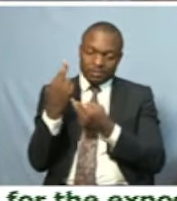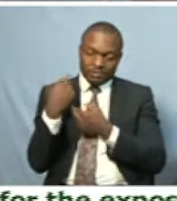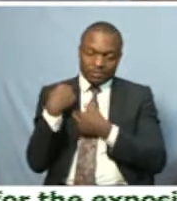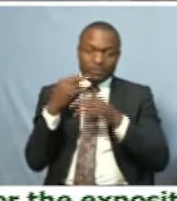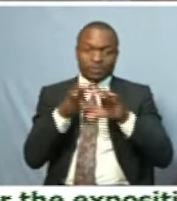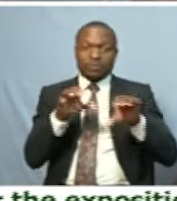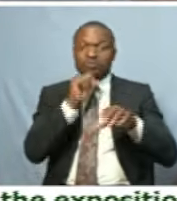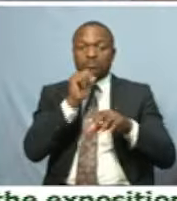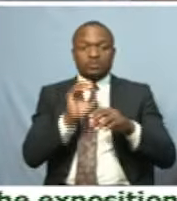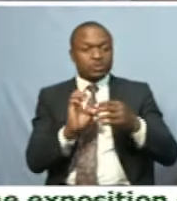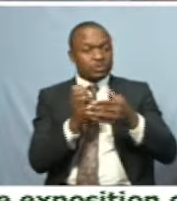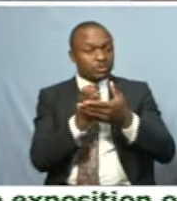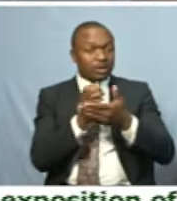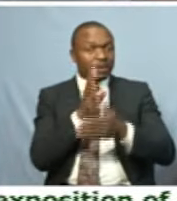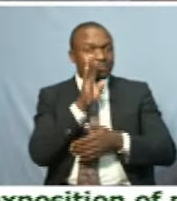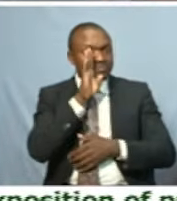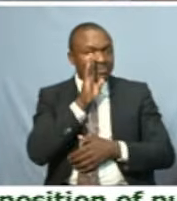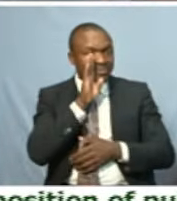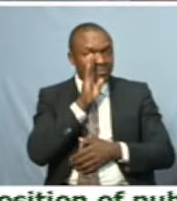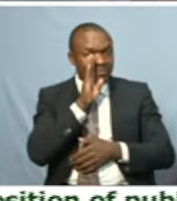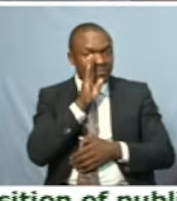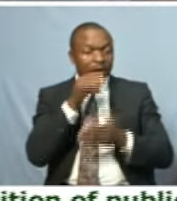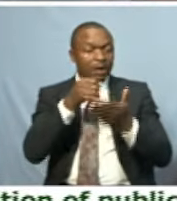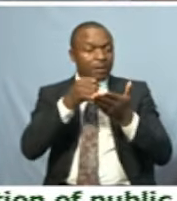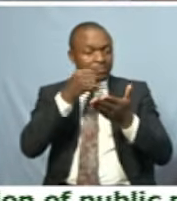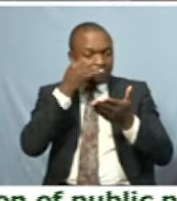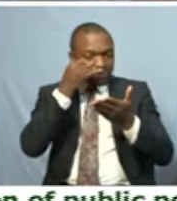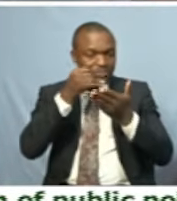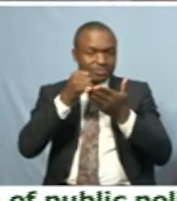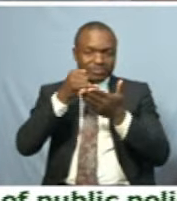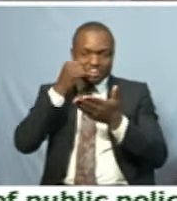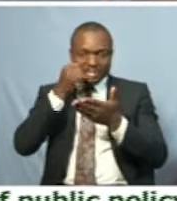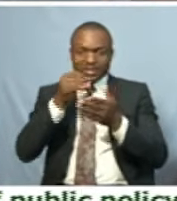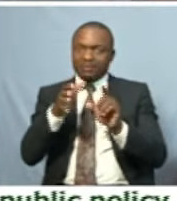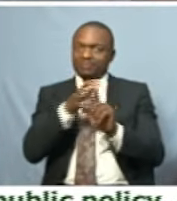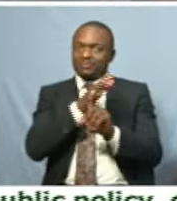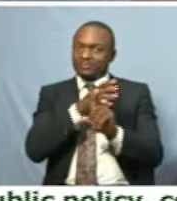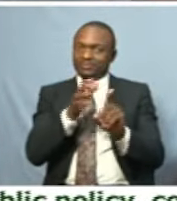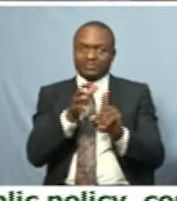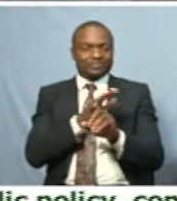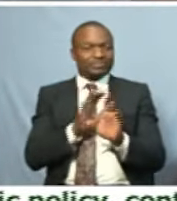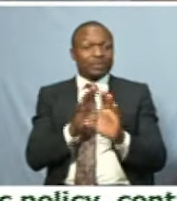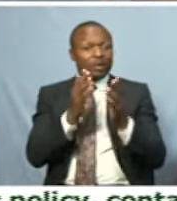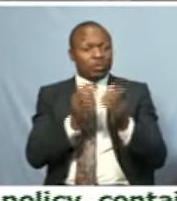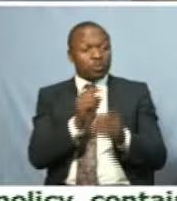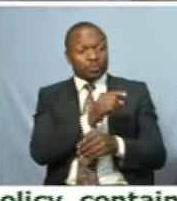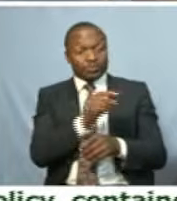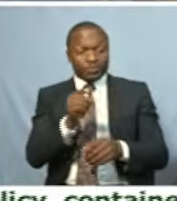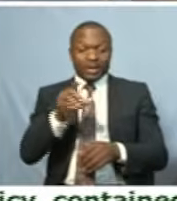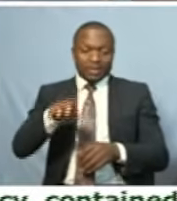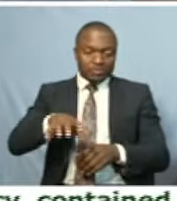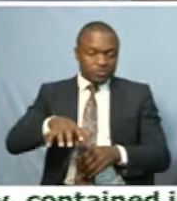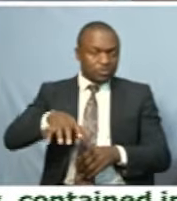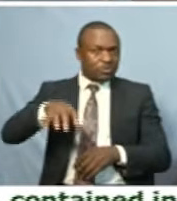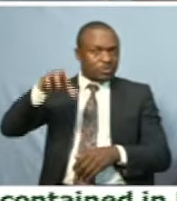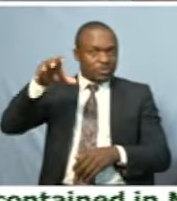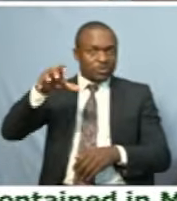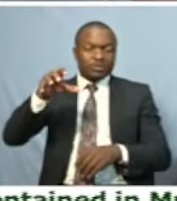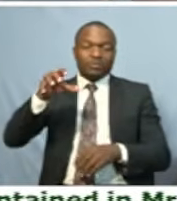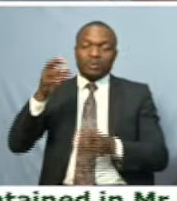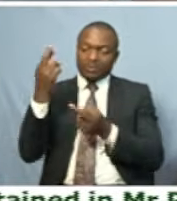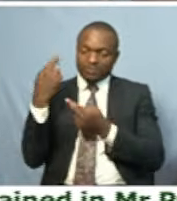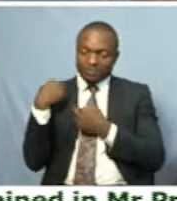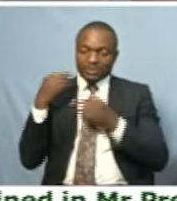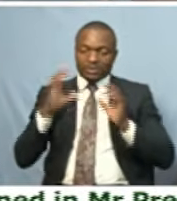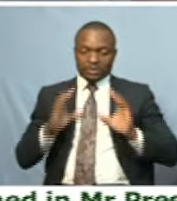not engage in alcohol, drug, and substance abuse. We want them to grow into responsible citizens